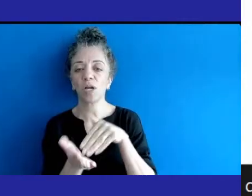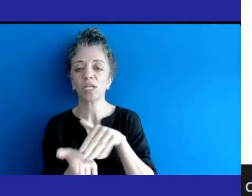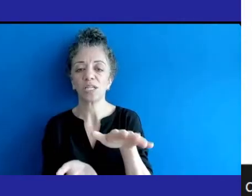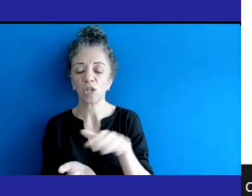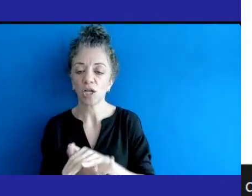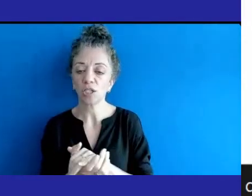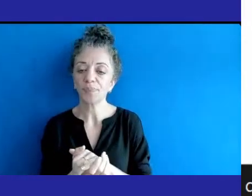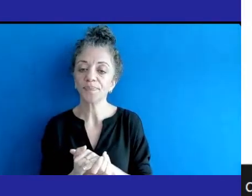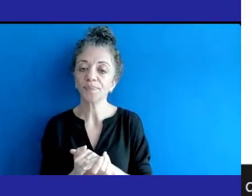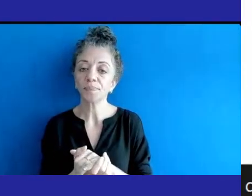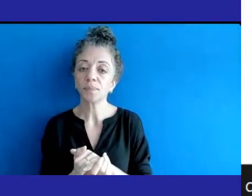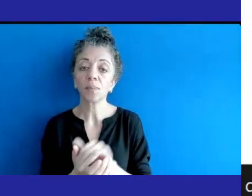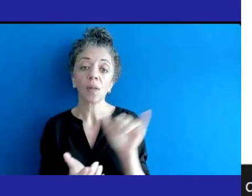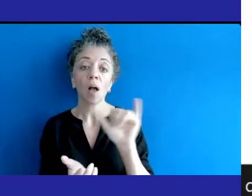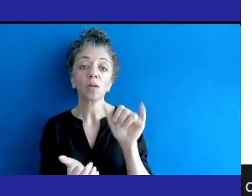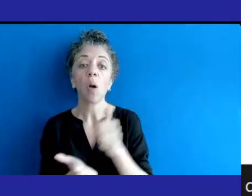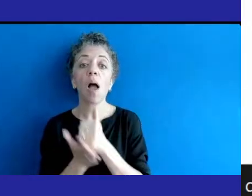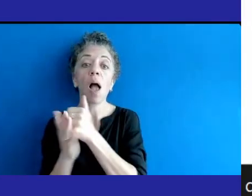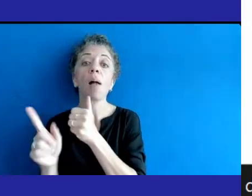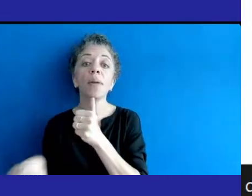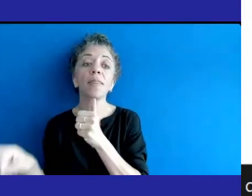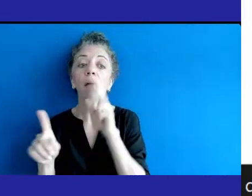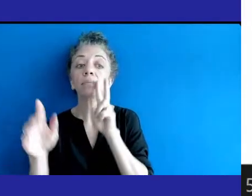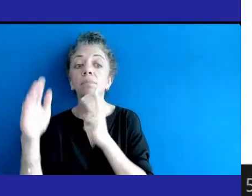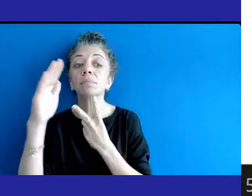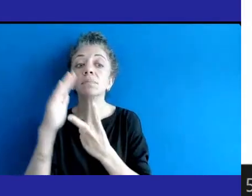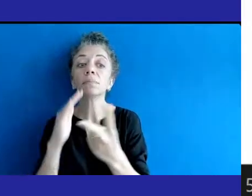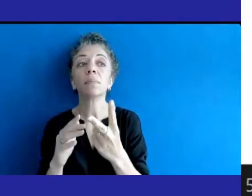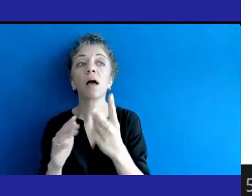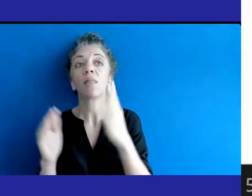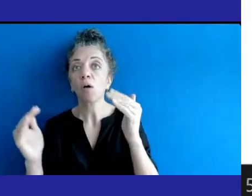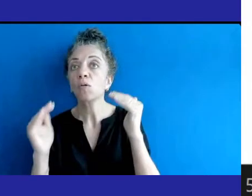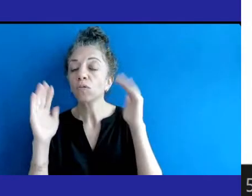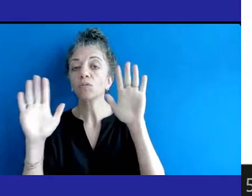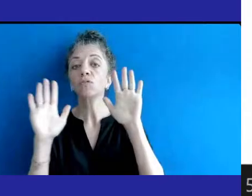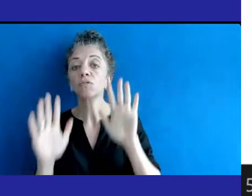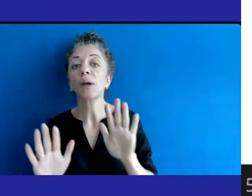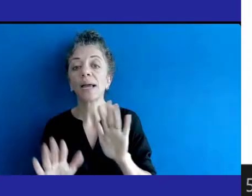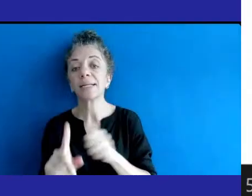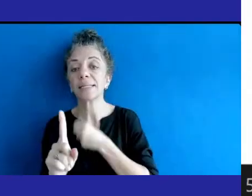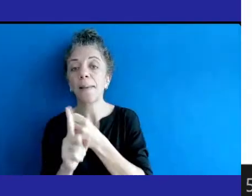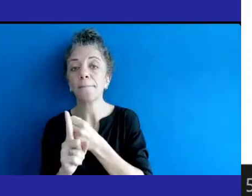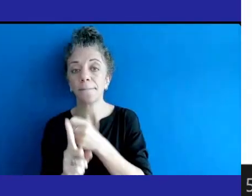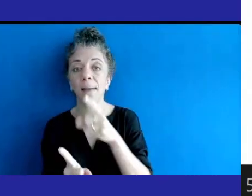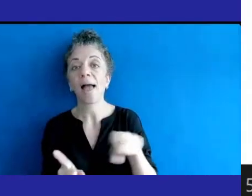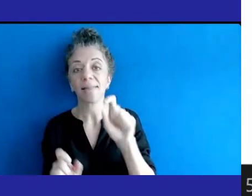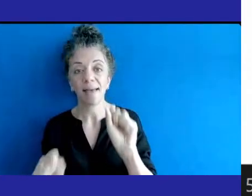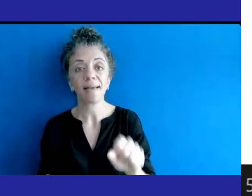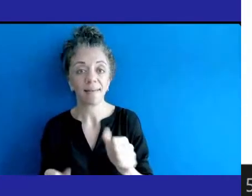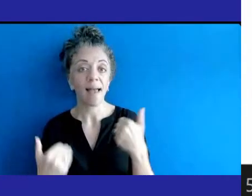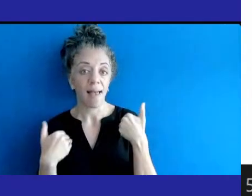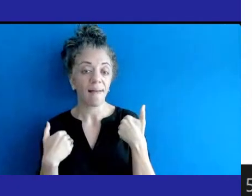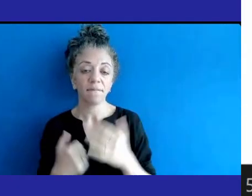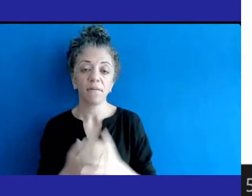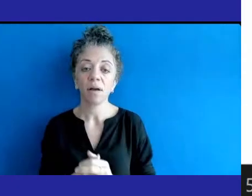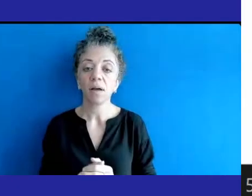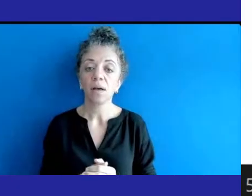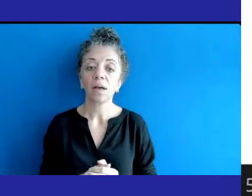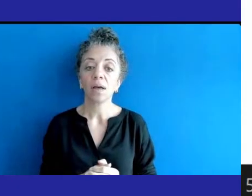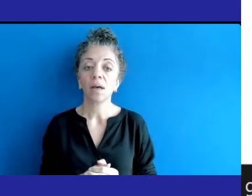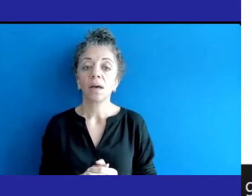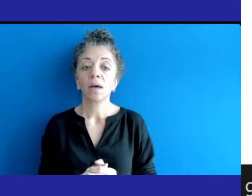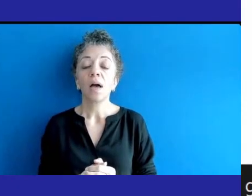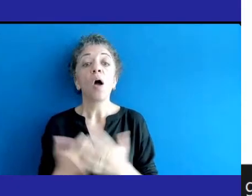aspect of the greatest impact that they can have on operational burden. Next slide, please. So as